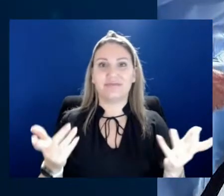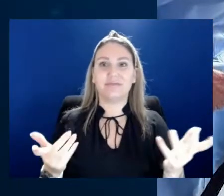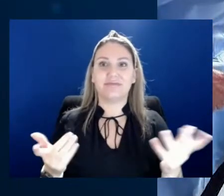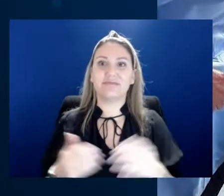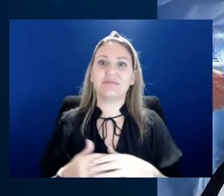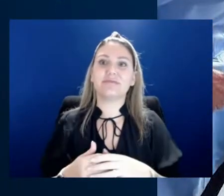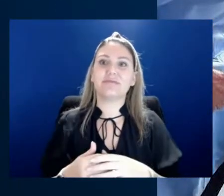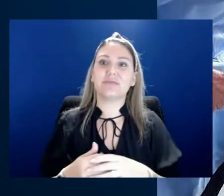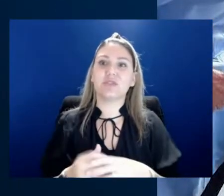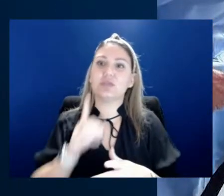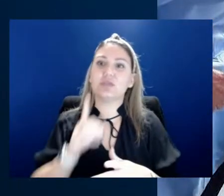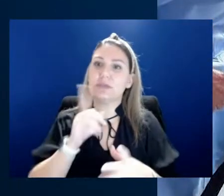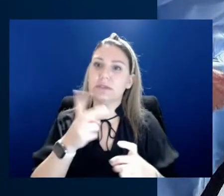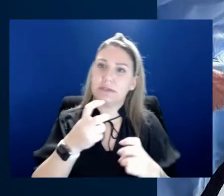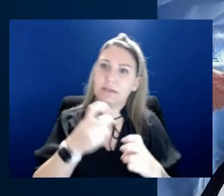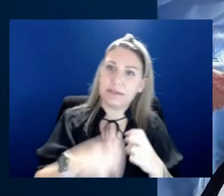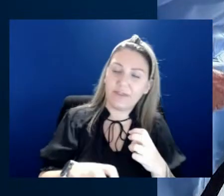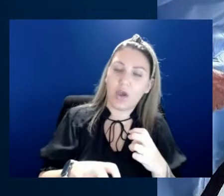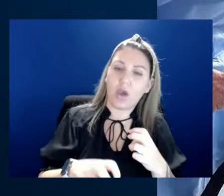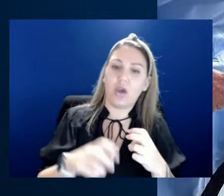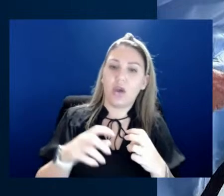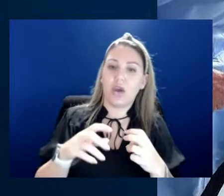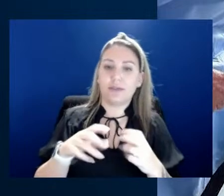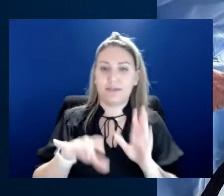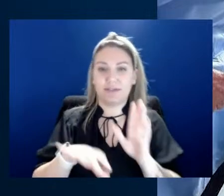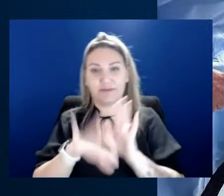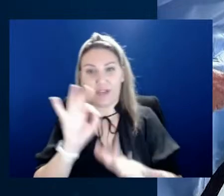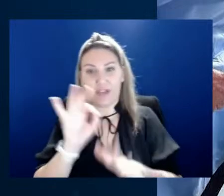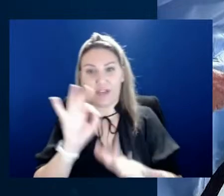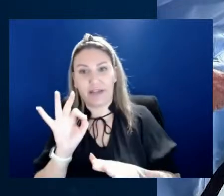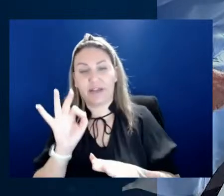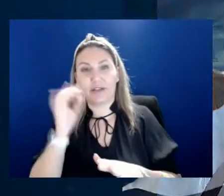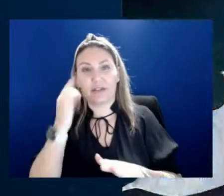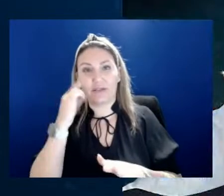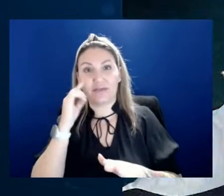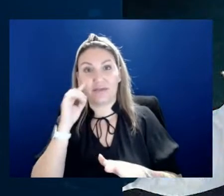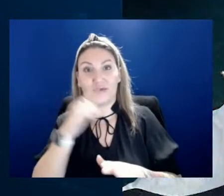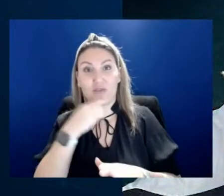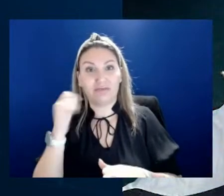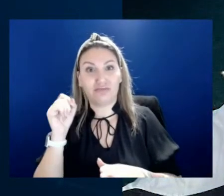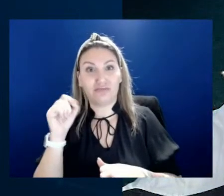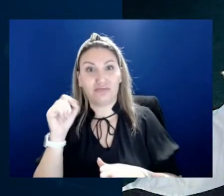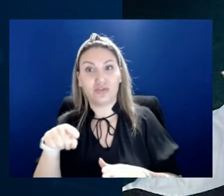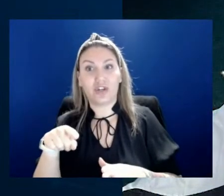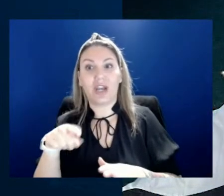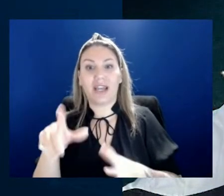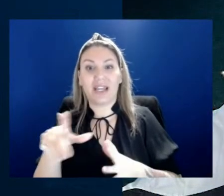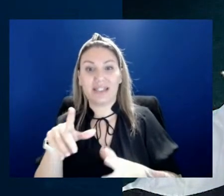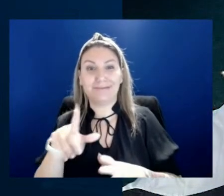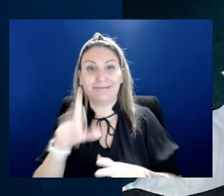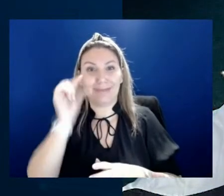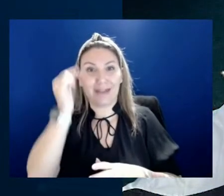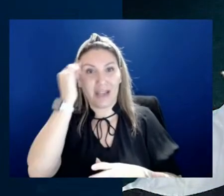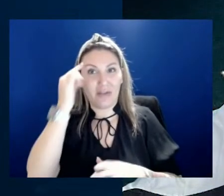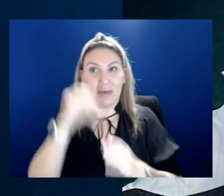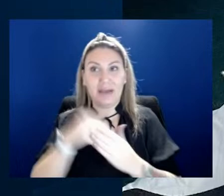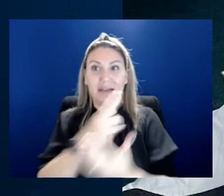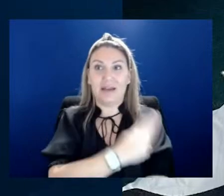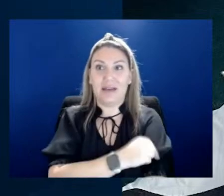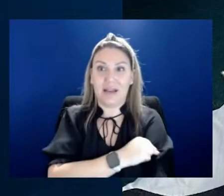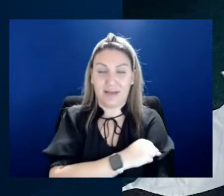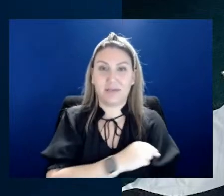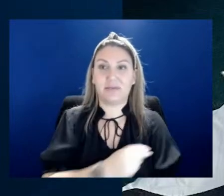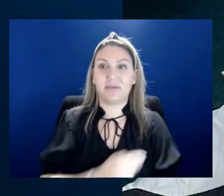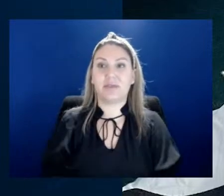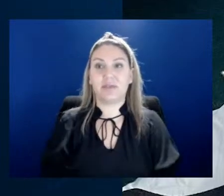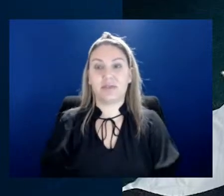very difficult to find, even for the Ukrainian government and the hospitals. They're